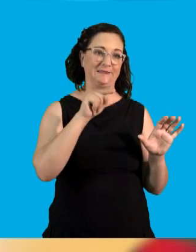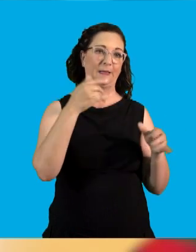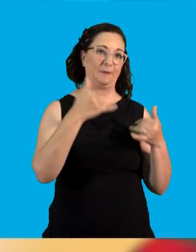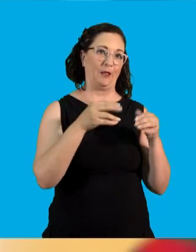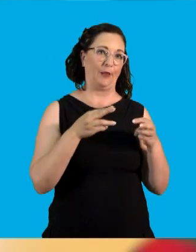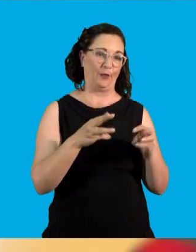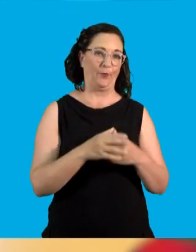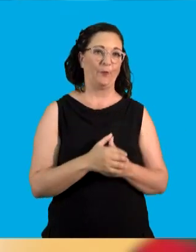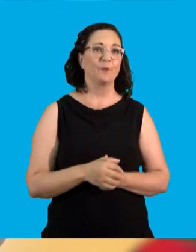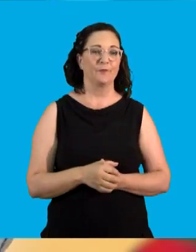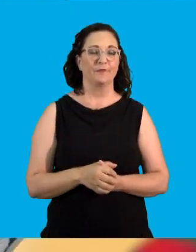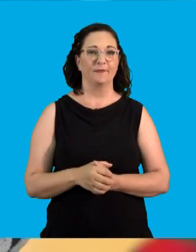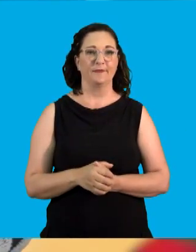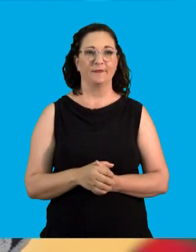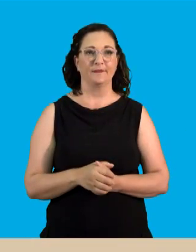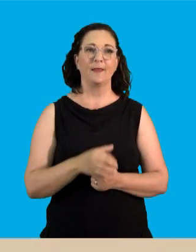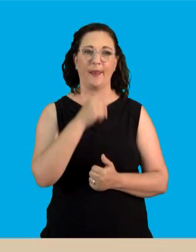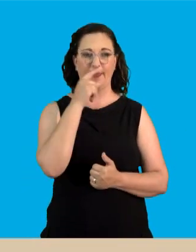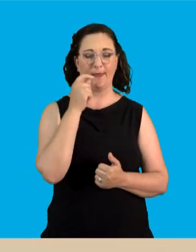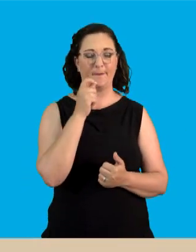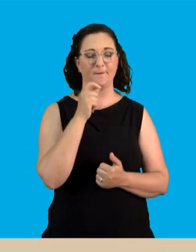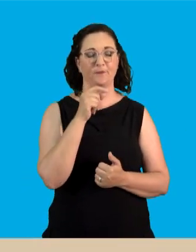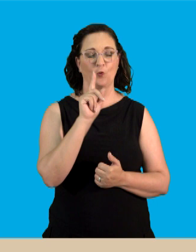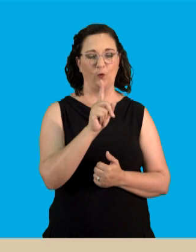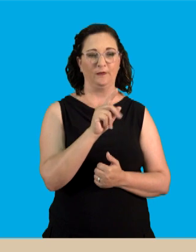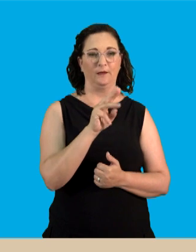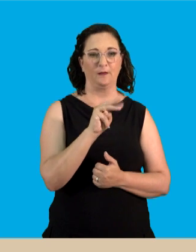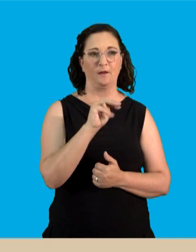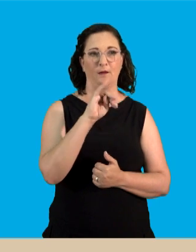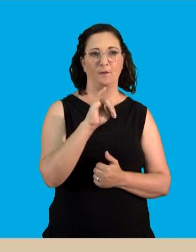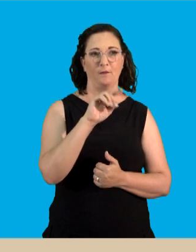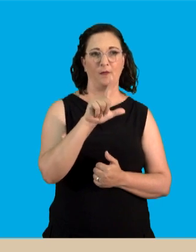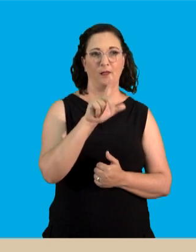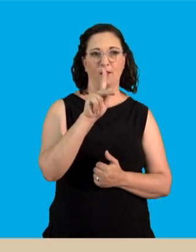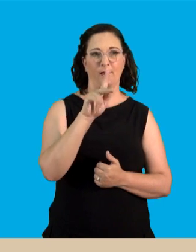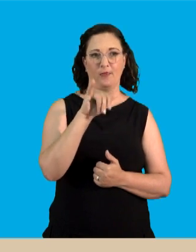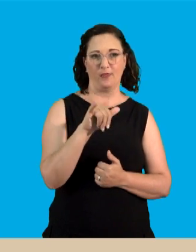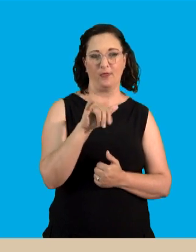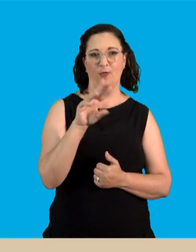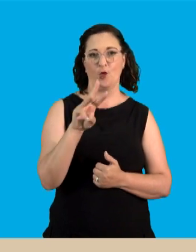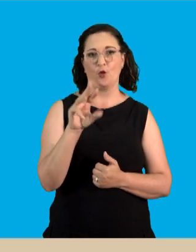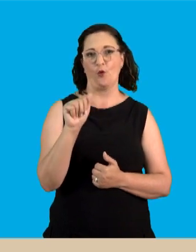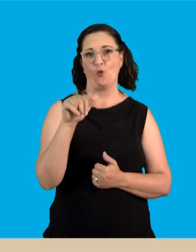Way galaxy. So let us write that down. So Milky Way